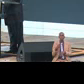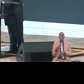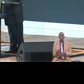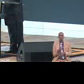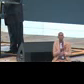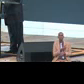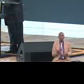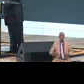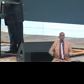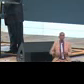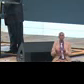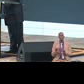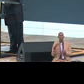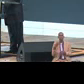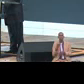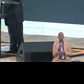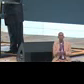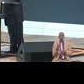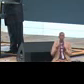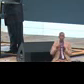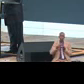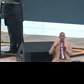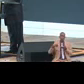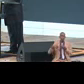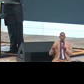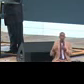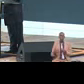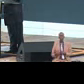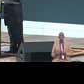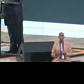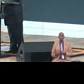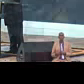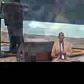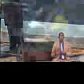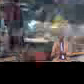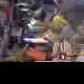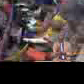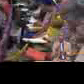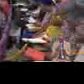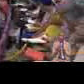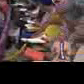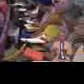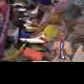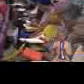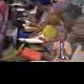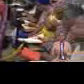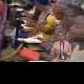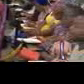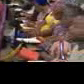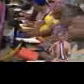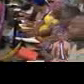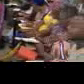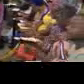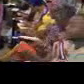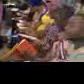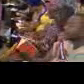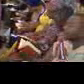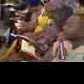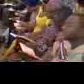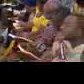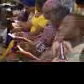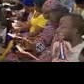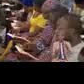on the Lord out of what kind of heart? A pure heart. We come to